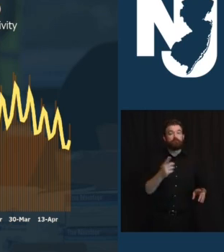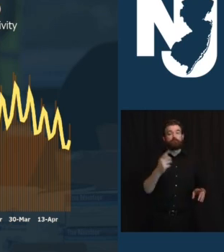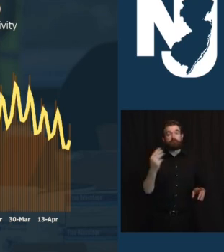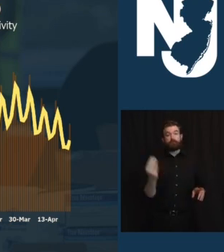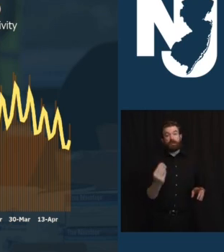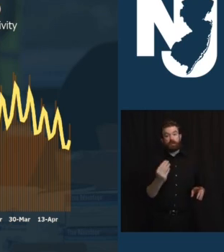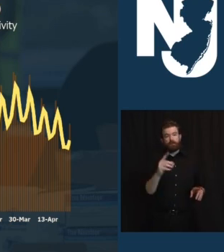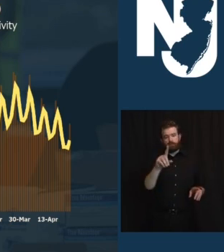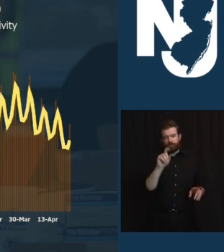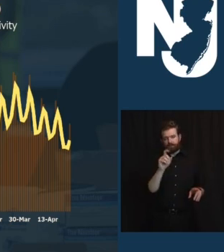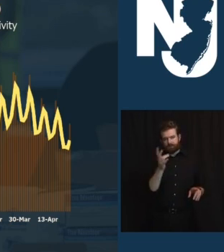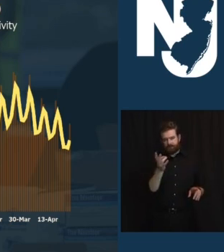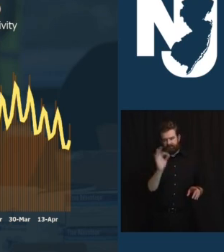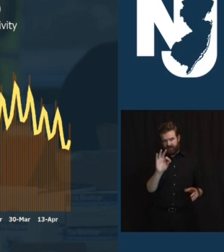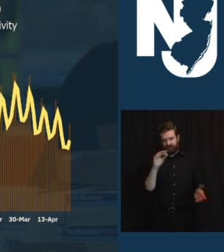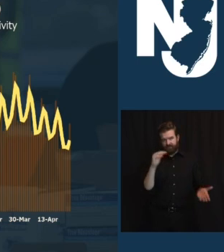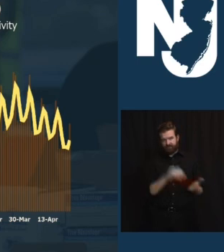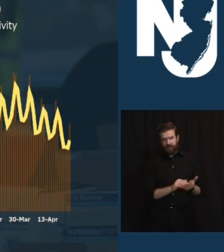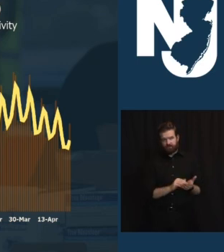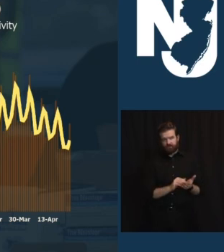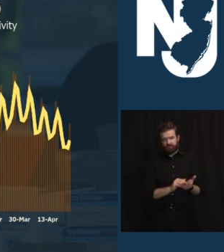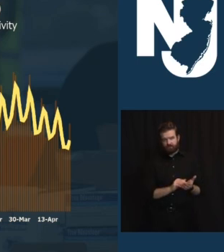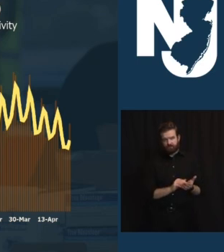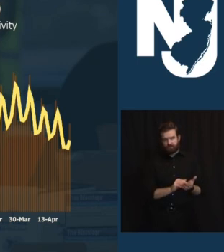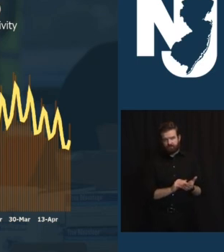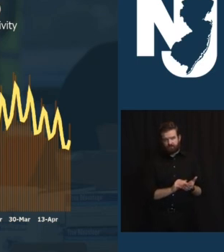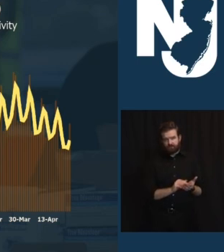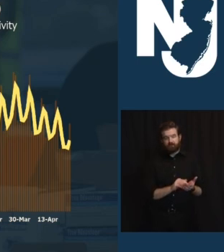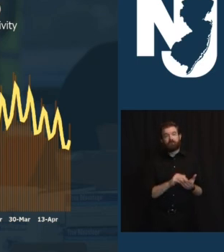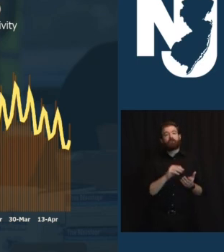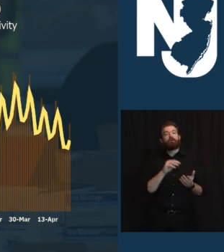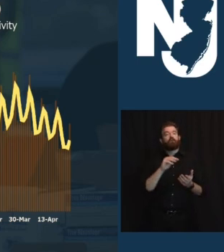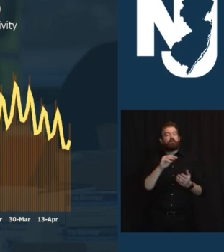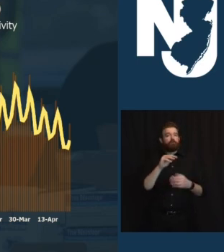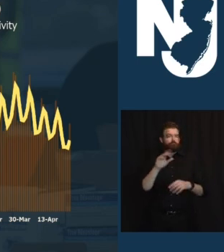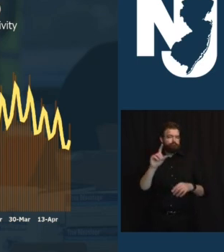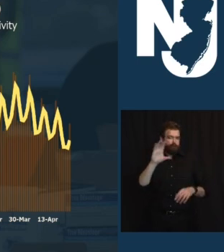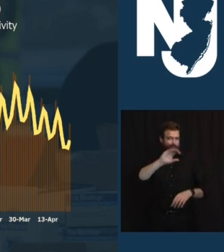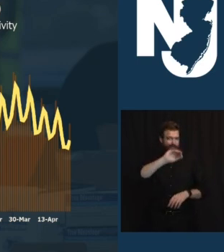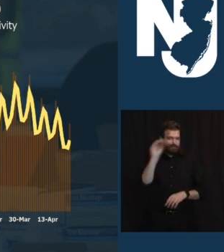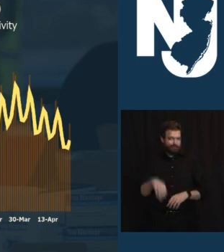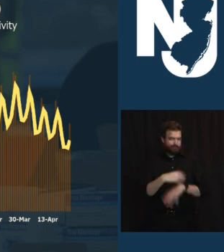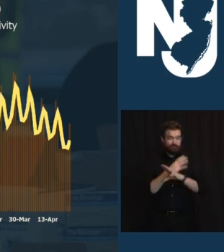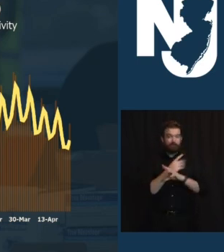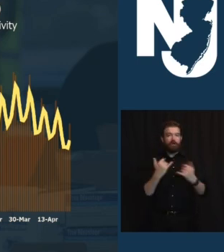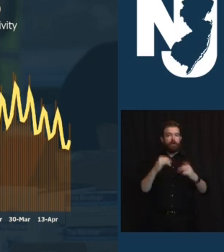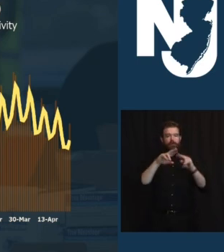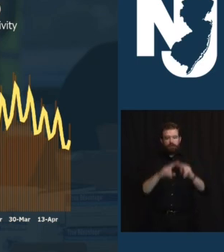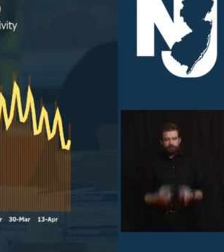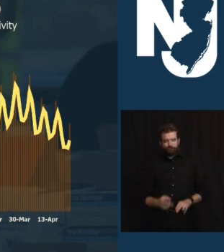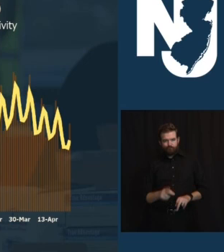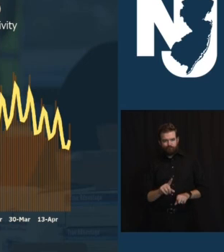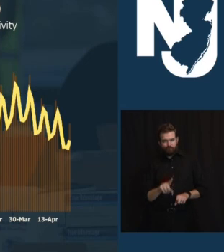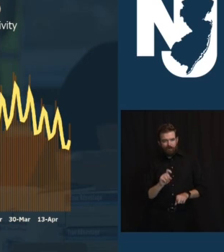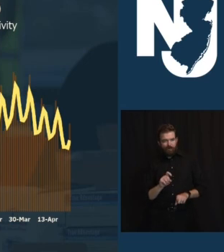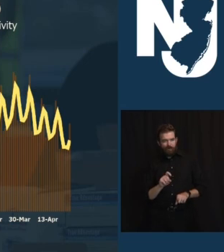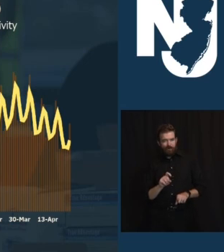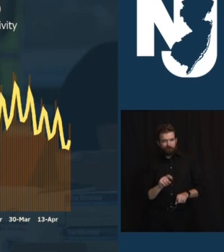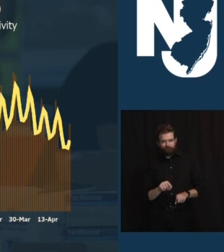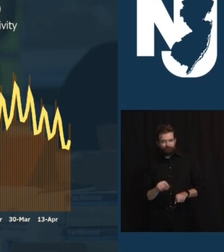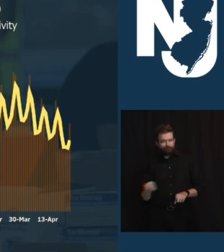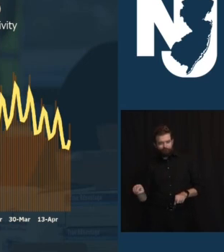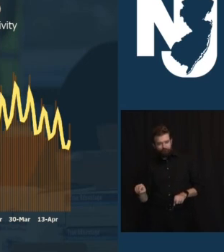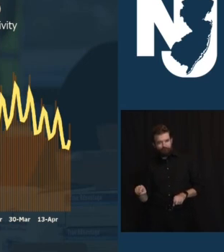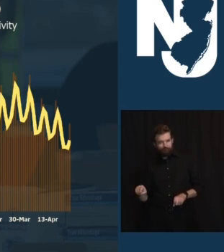179,000. And may I say this, of the 25 schools or districts, I believe 11 are actual public school